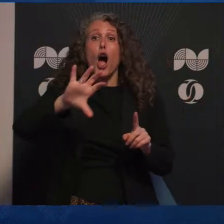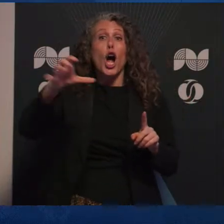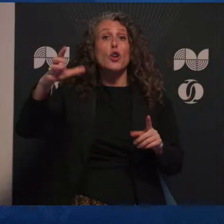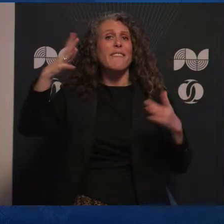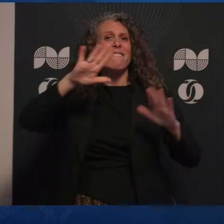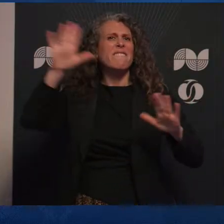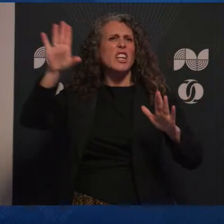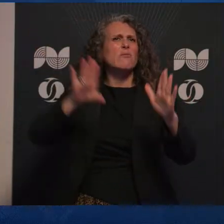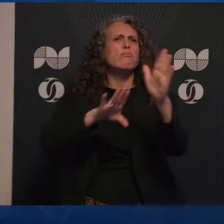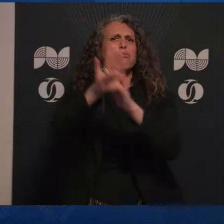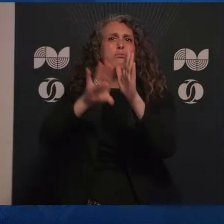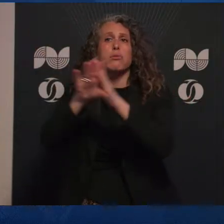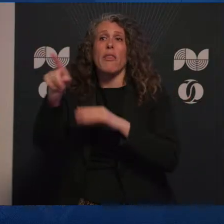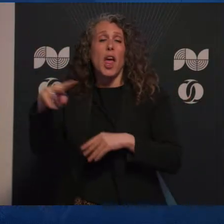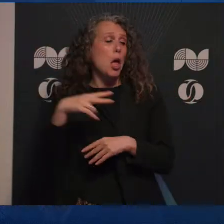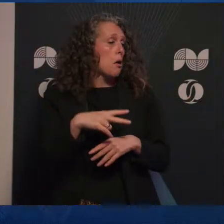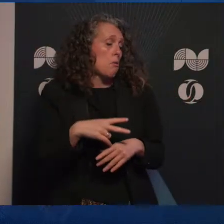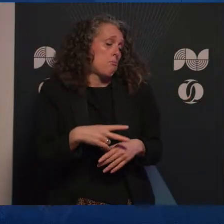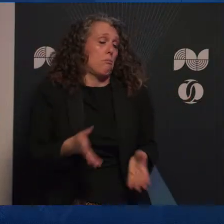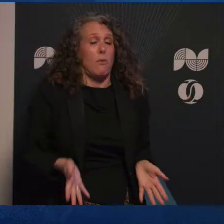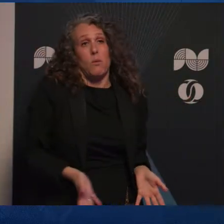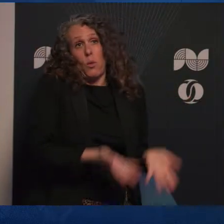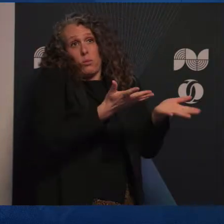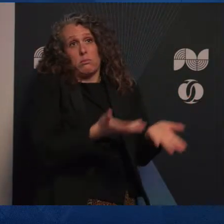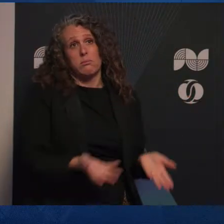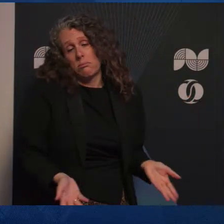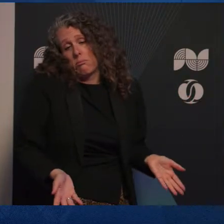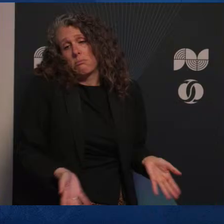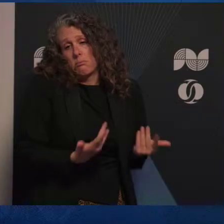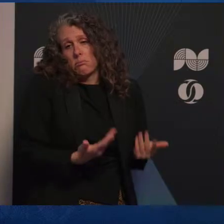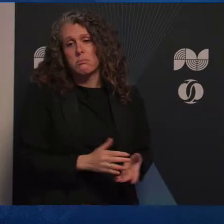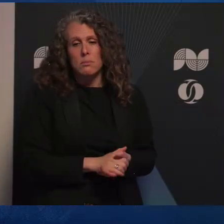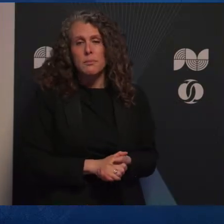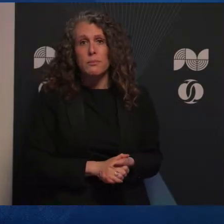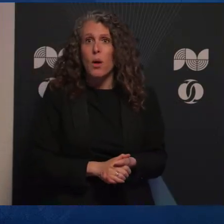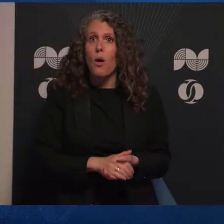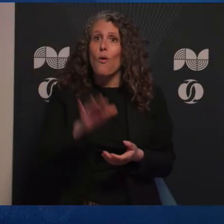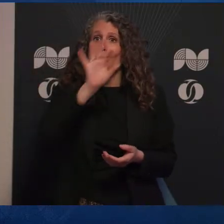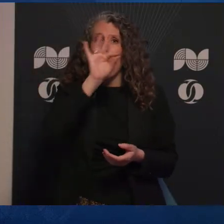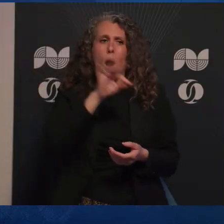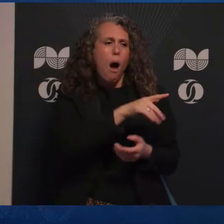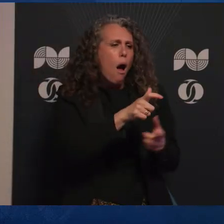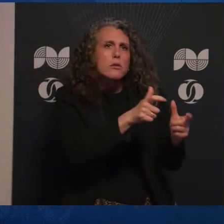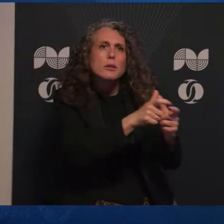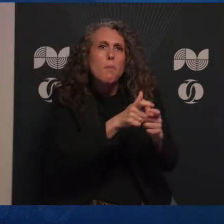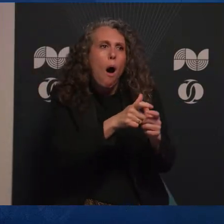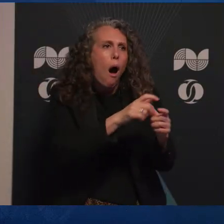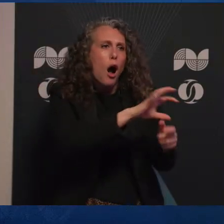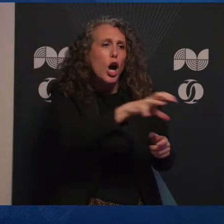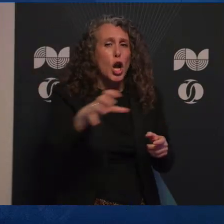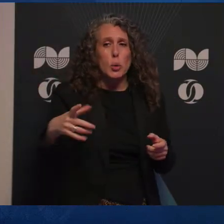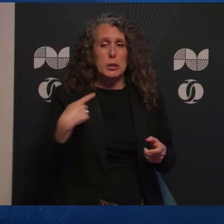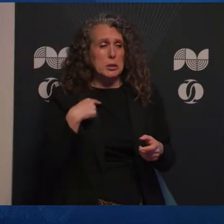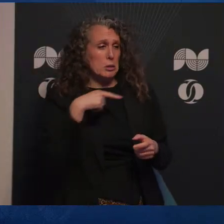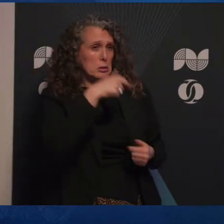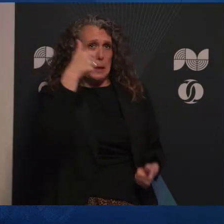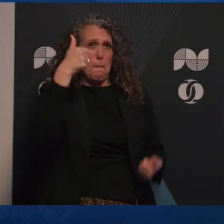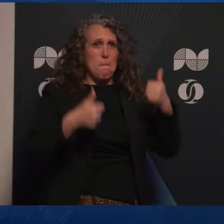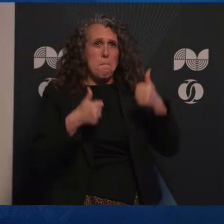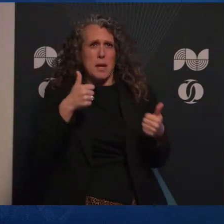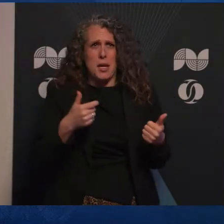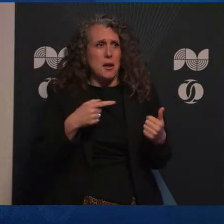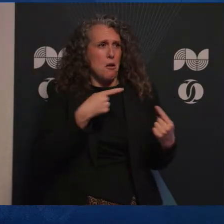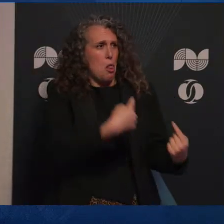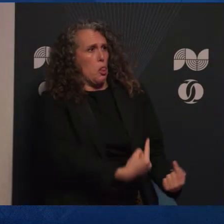it. And the reason was that these countries were viewed as, in some sense, de minimis. They were